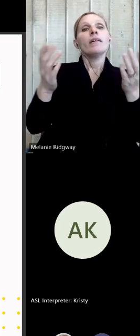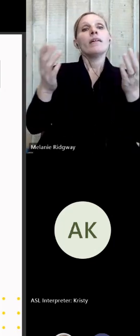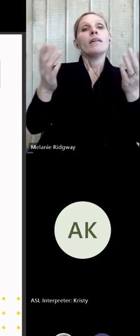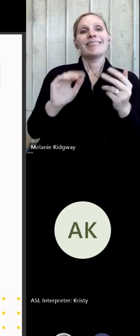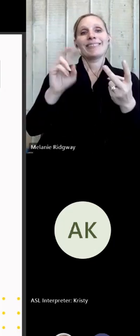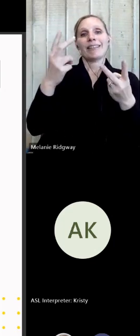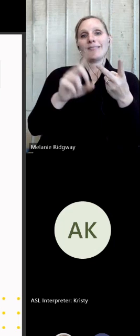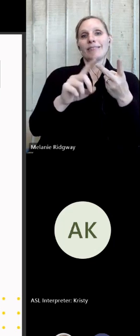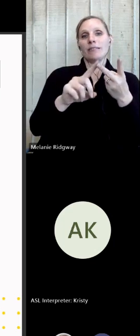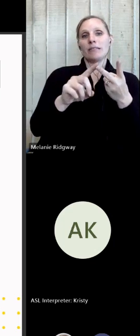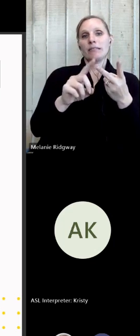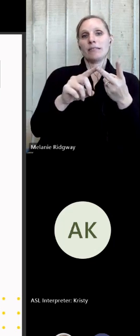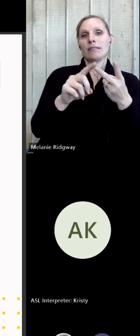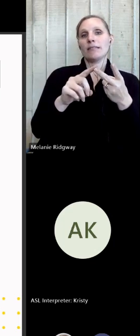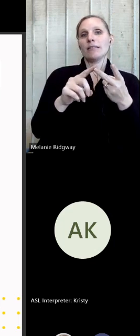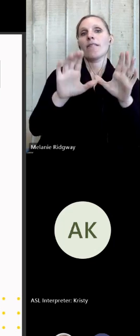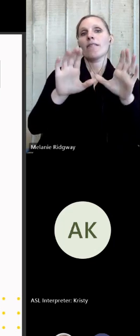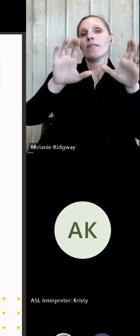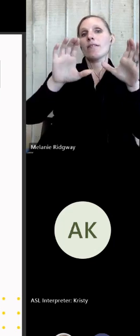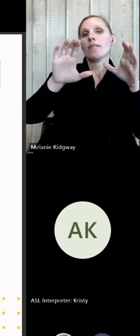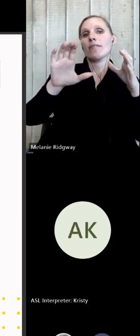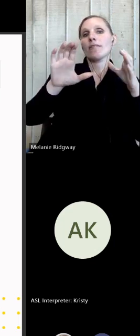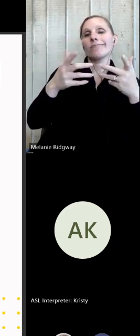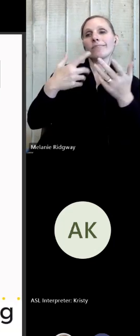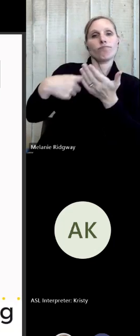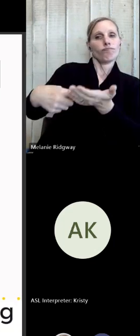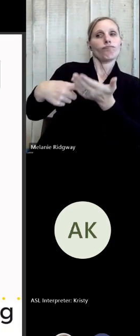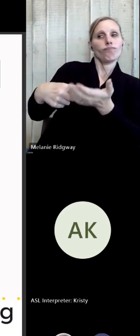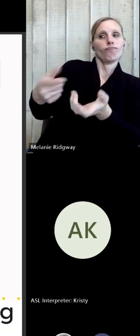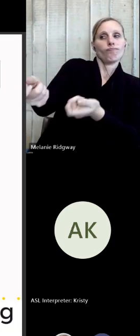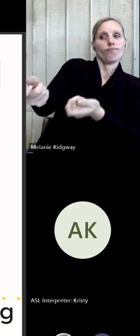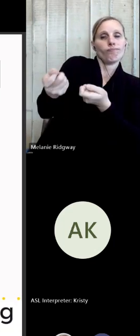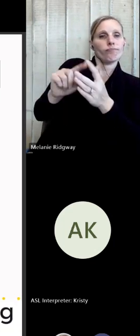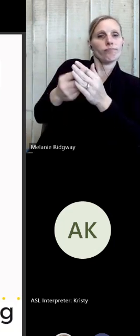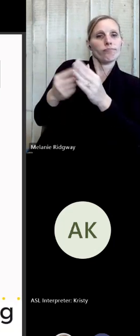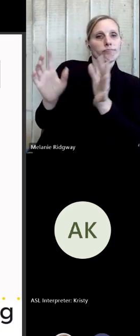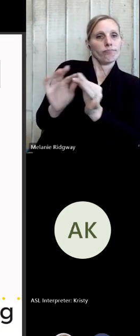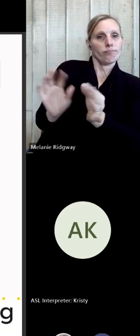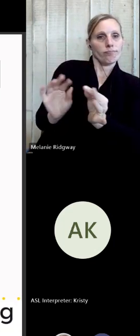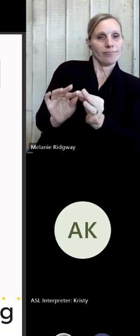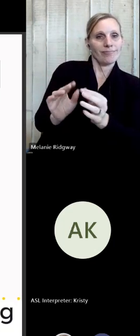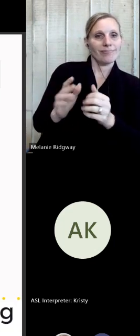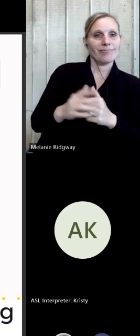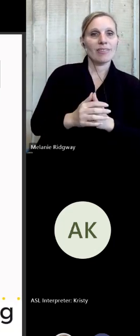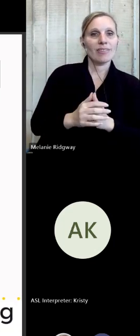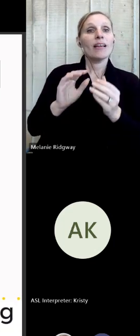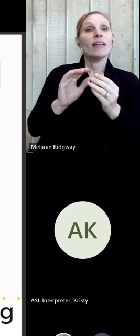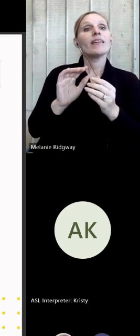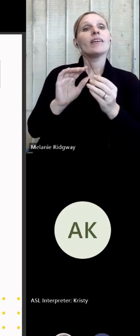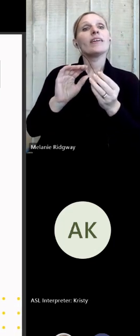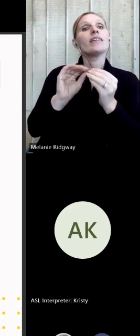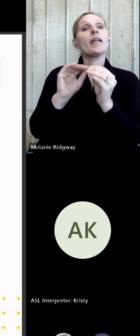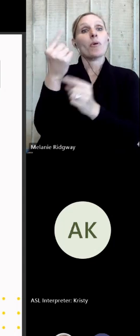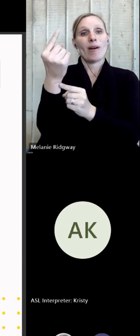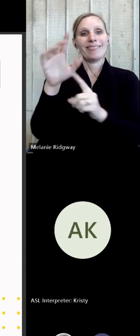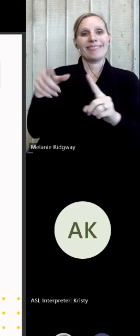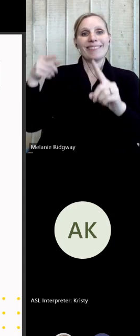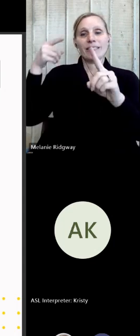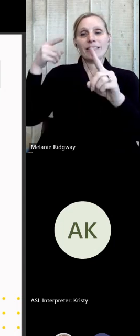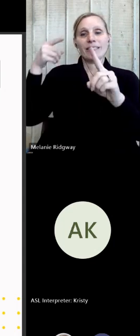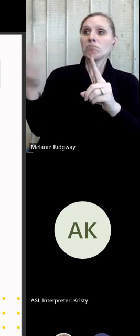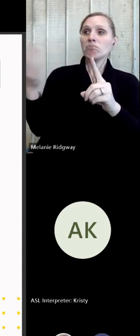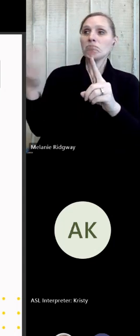header. I'll read bullet 1. What is the most rewarding thing about working in your